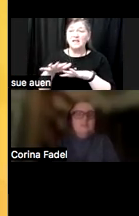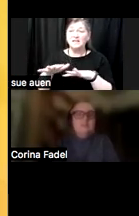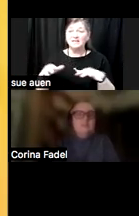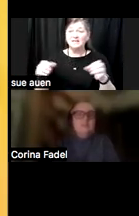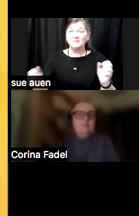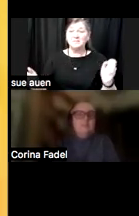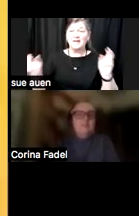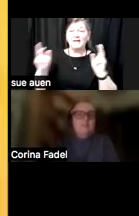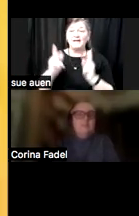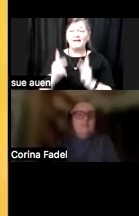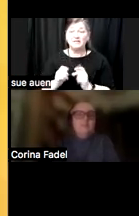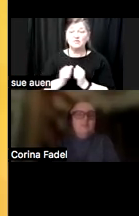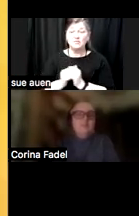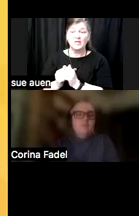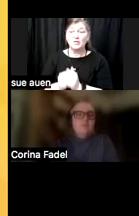all.